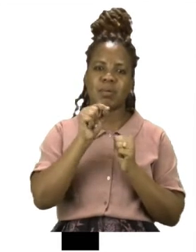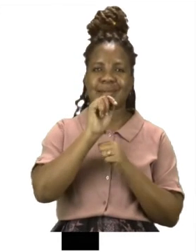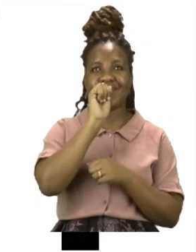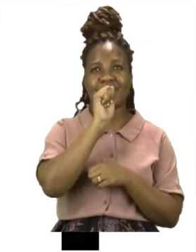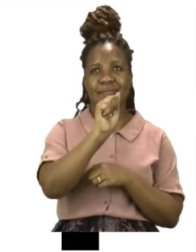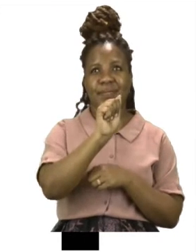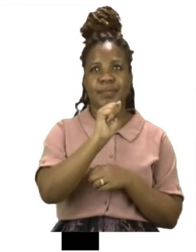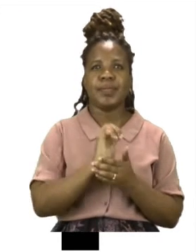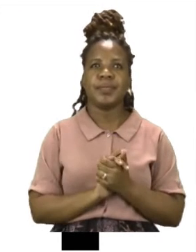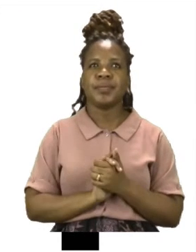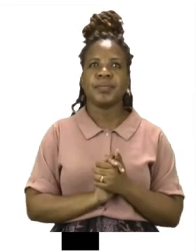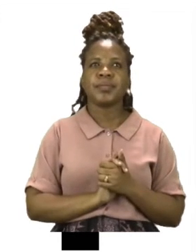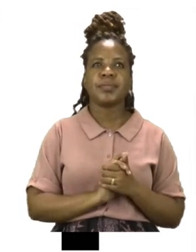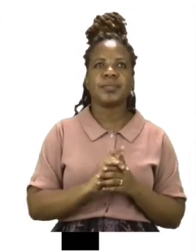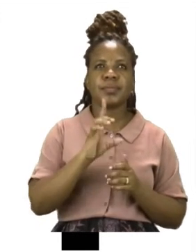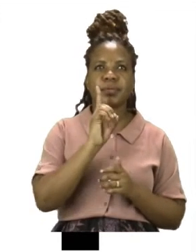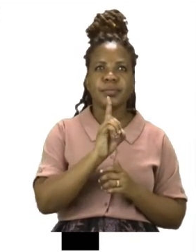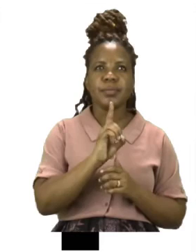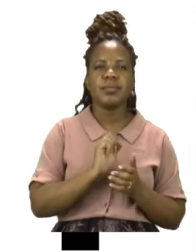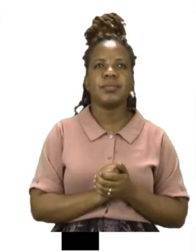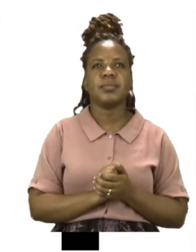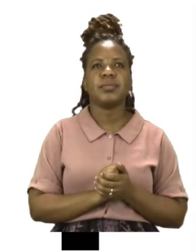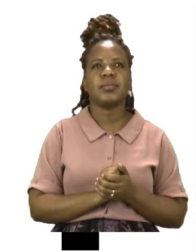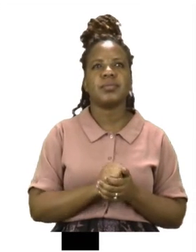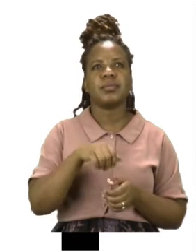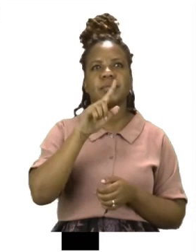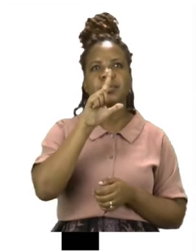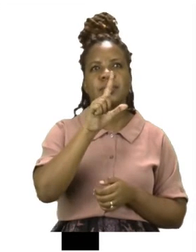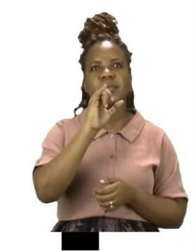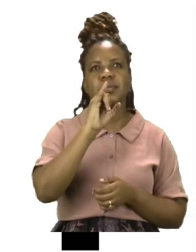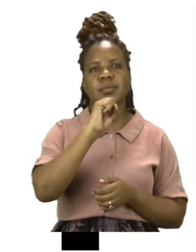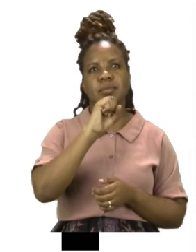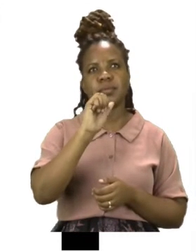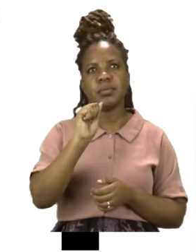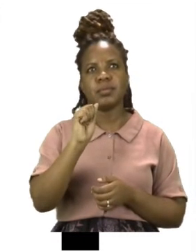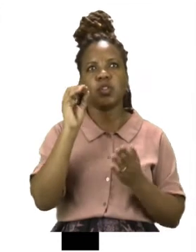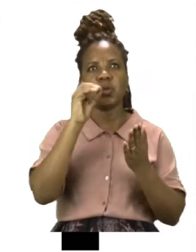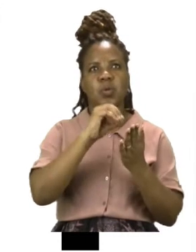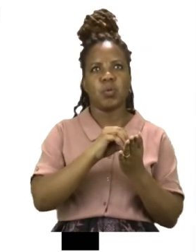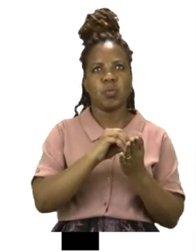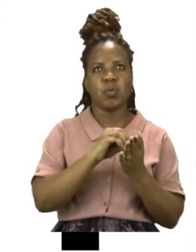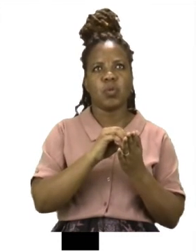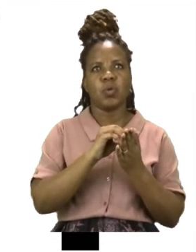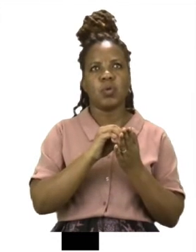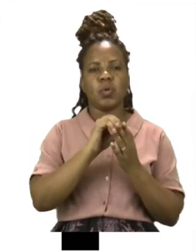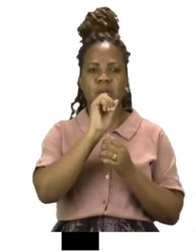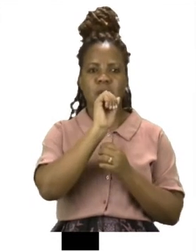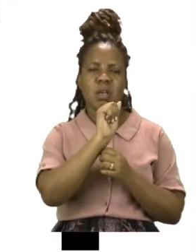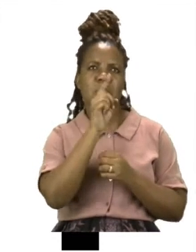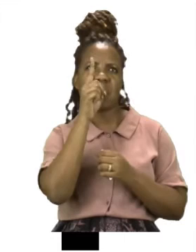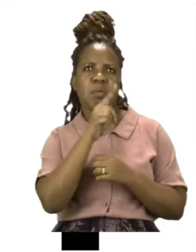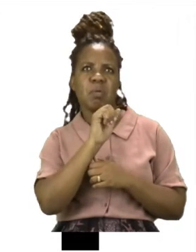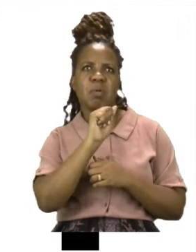Let's take a look at D. D says, Lisa put dash orange